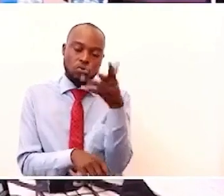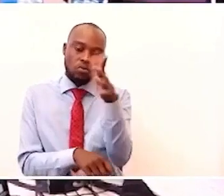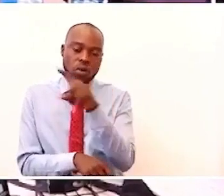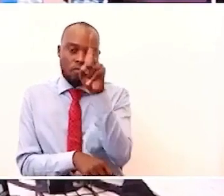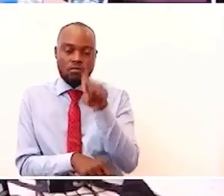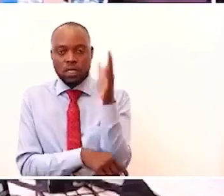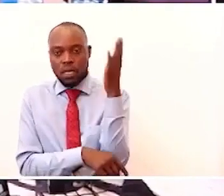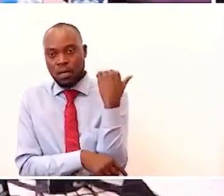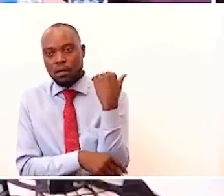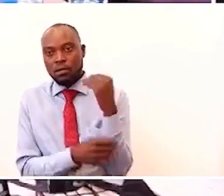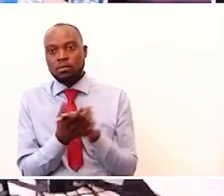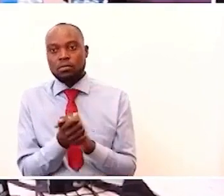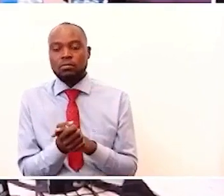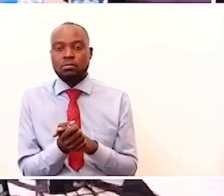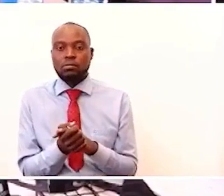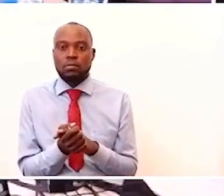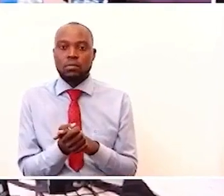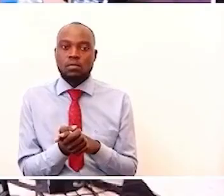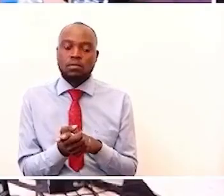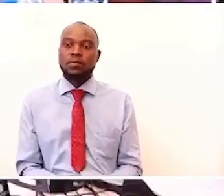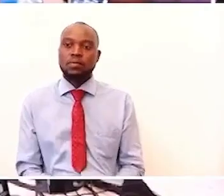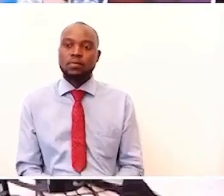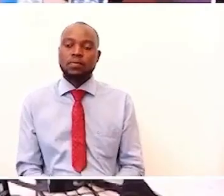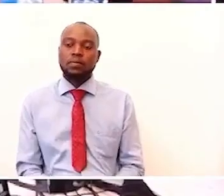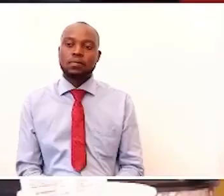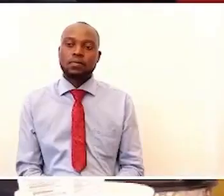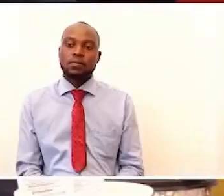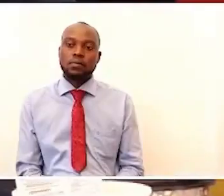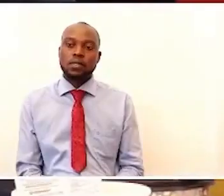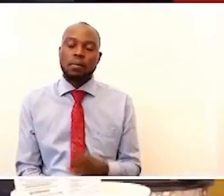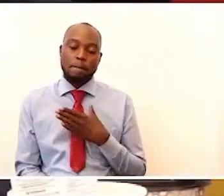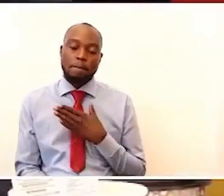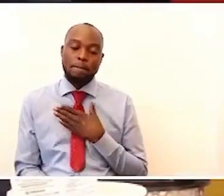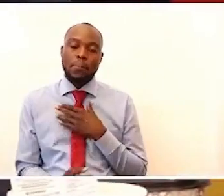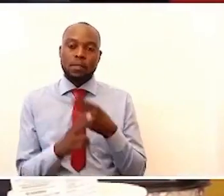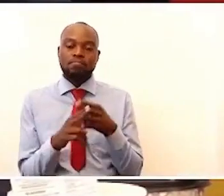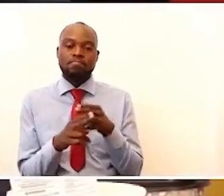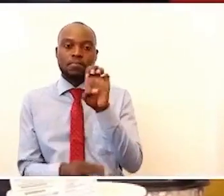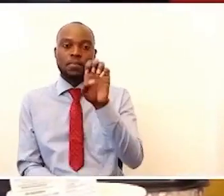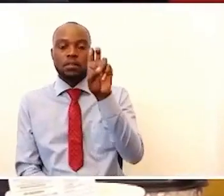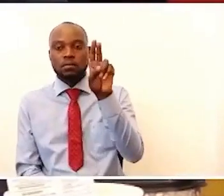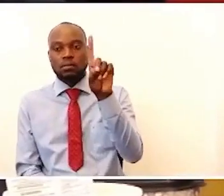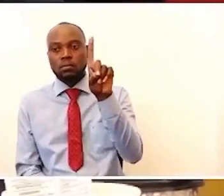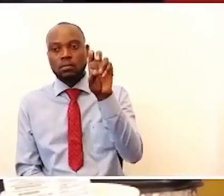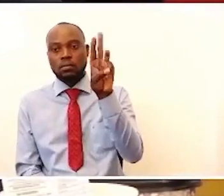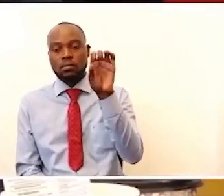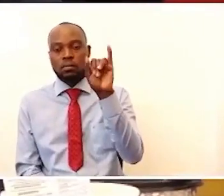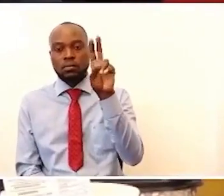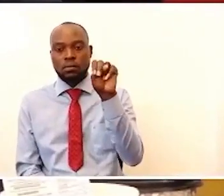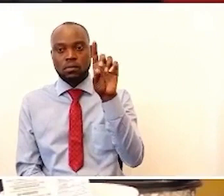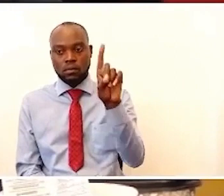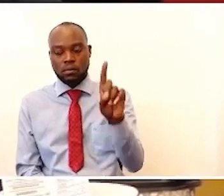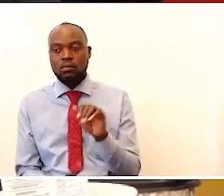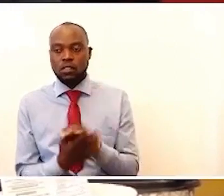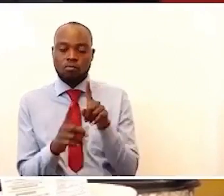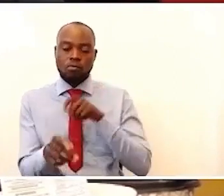the political economy of public debt in Africa. My name is Edwin. I work for Transparency International,